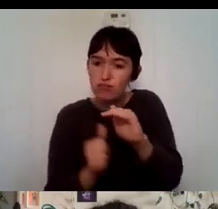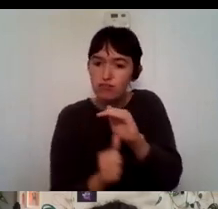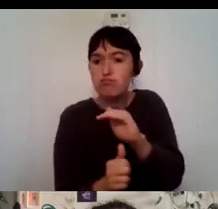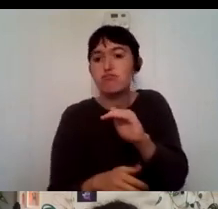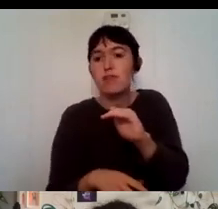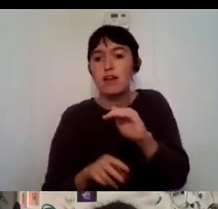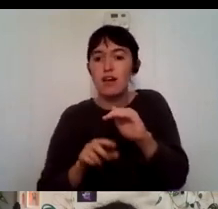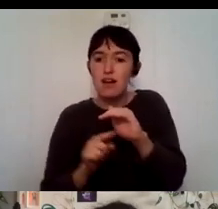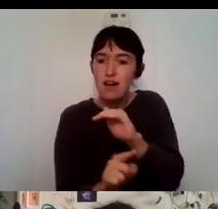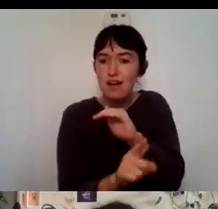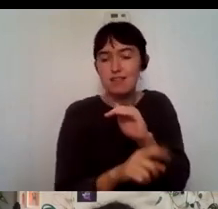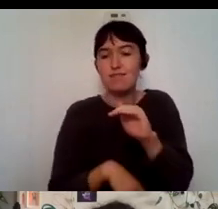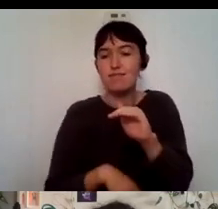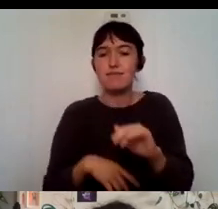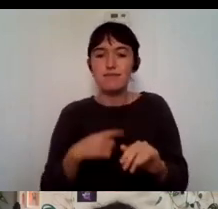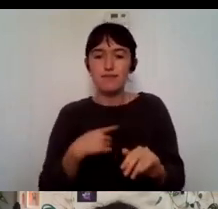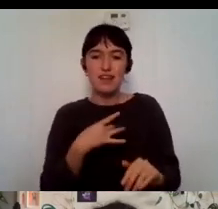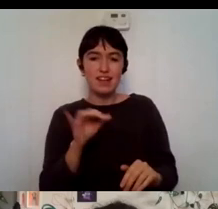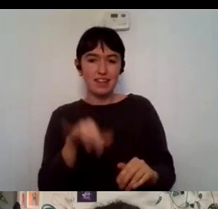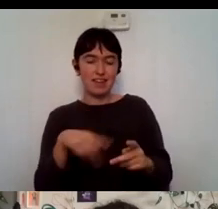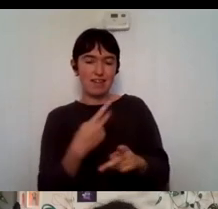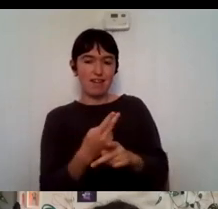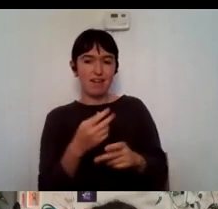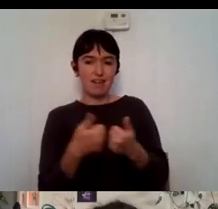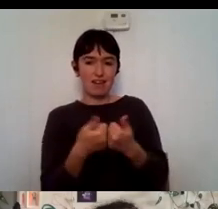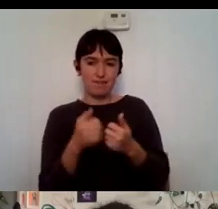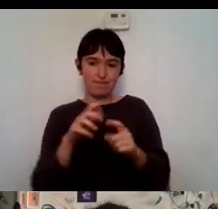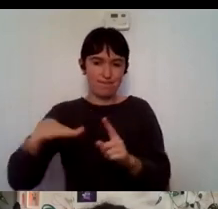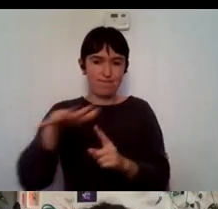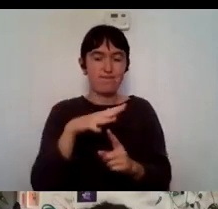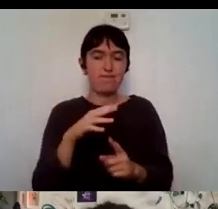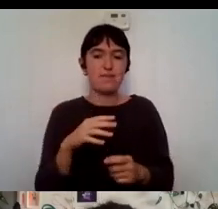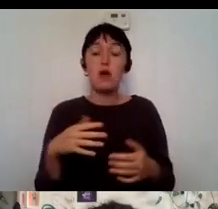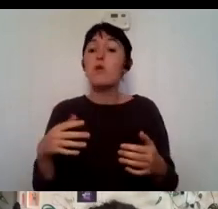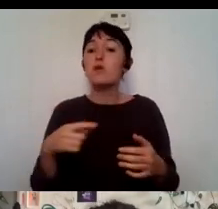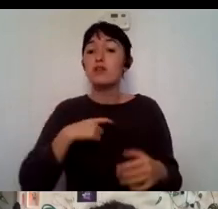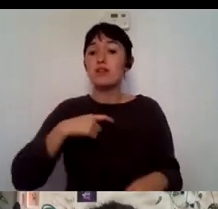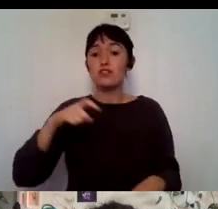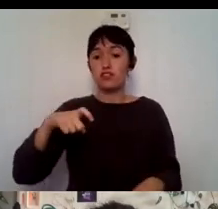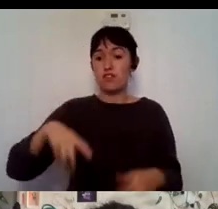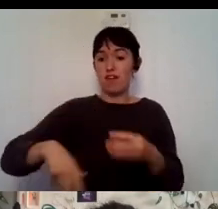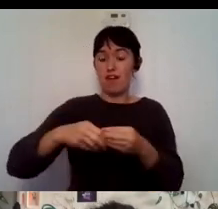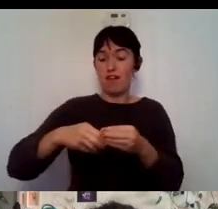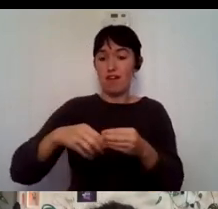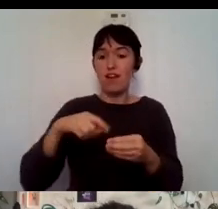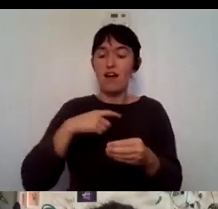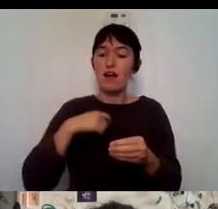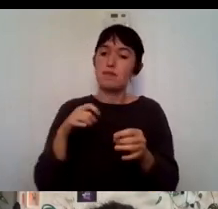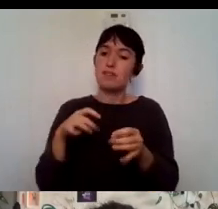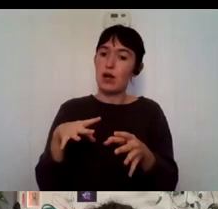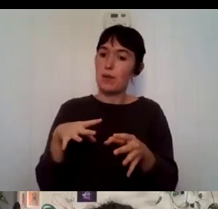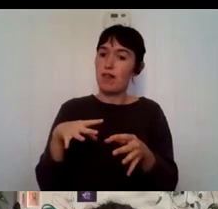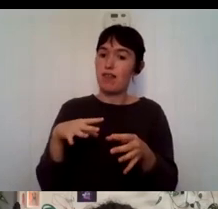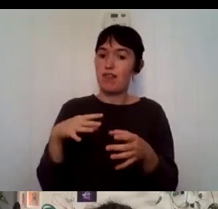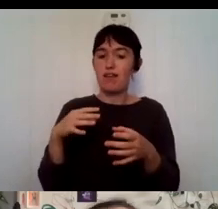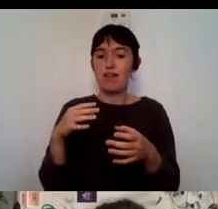immersion that those kinds of games give you. It's very cool. And I should also mention that I'm also terrible at Hearthstone, even though I really